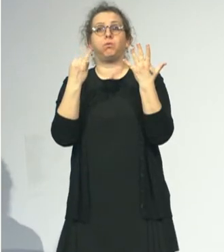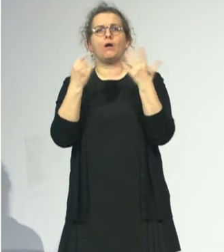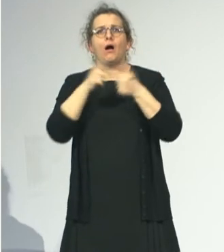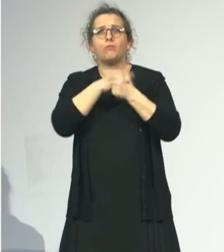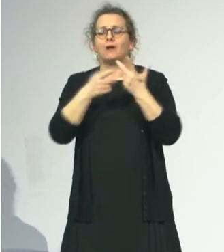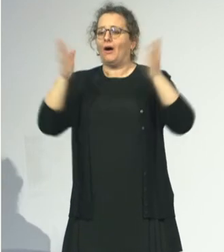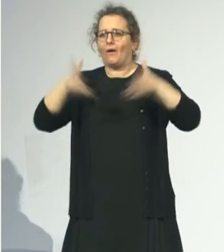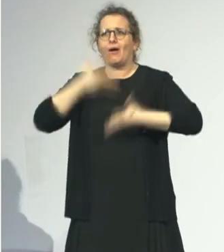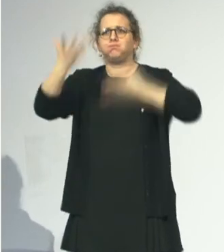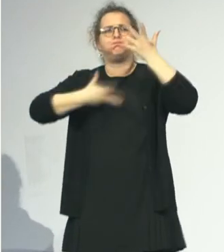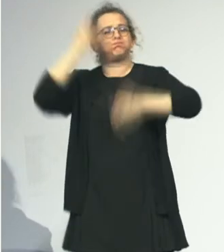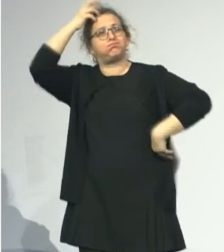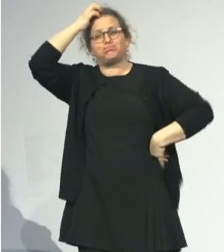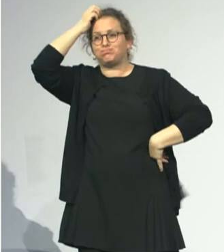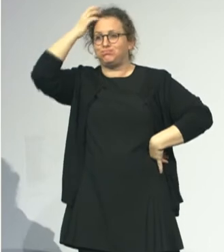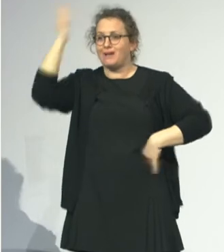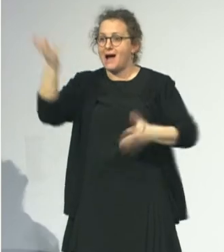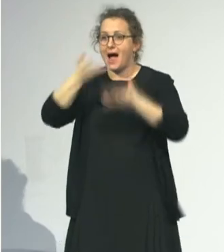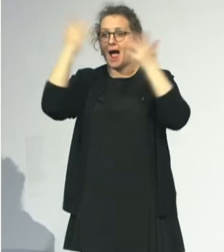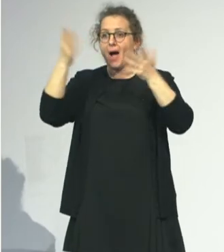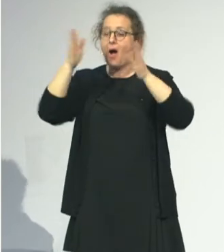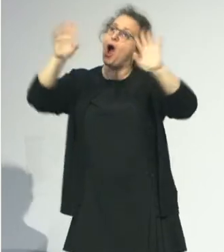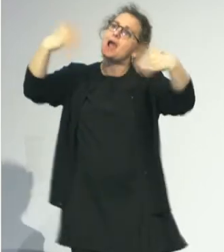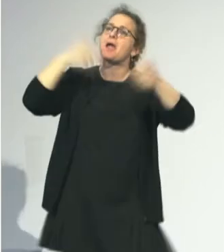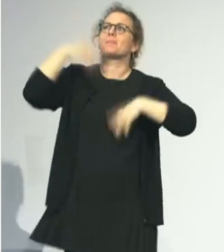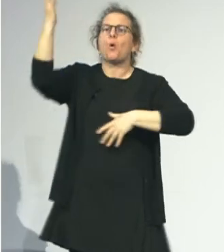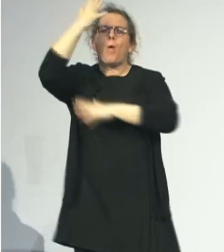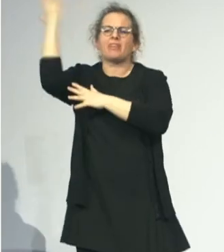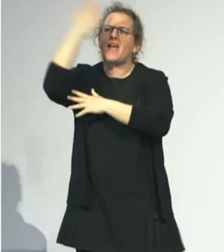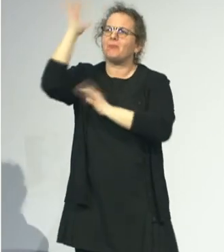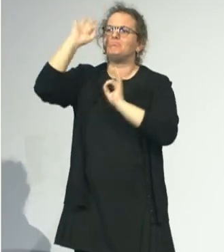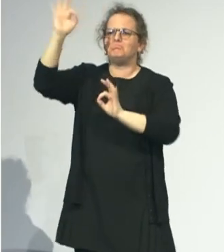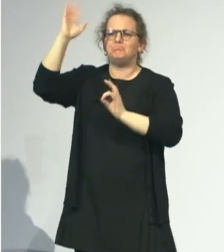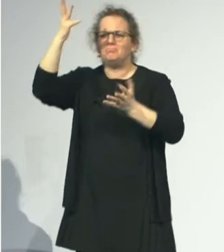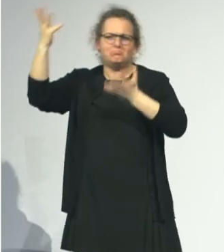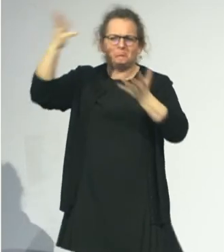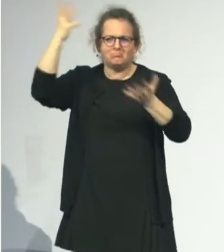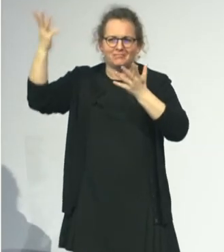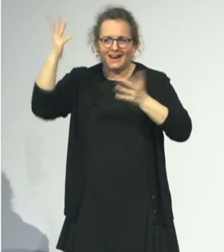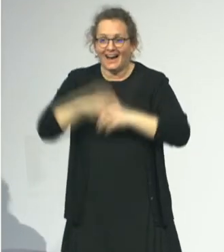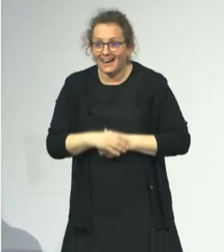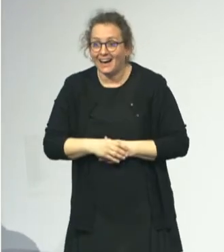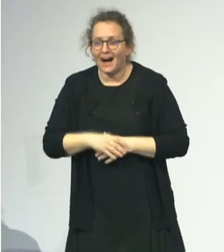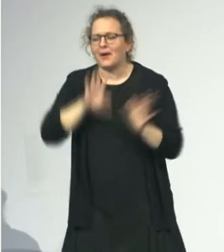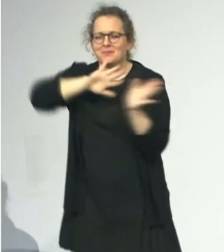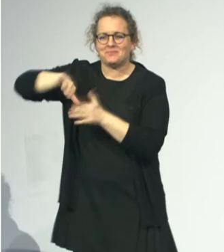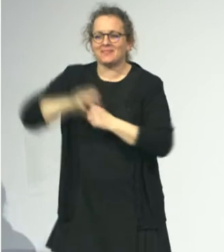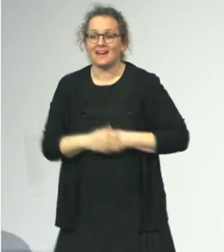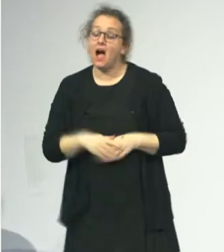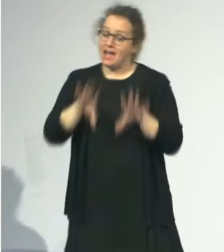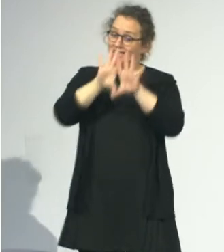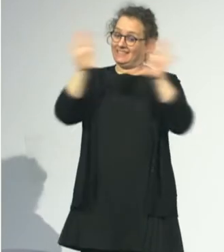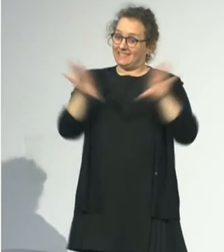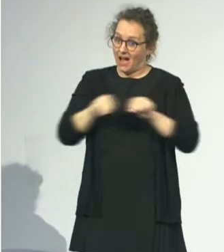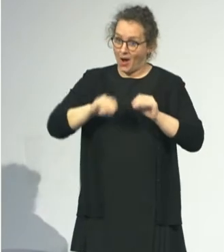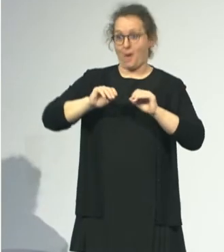So I spoke about the project. I spoke about the Zero Project experience. I was asked earlier today in panel number 6,